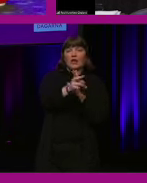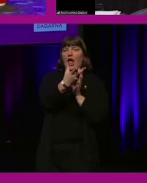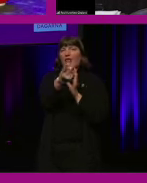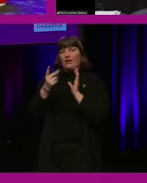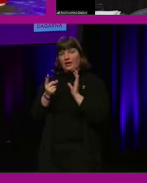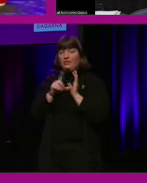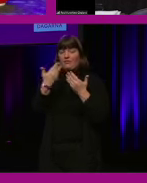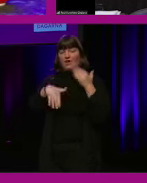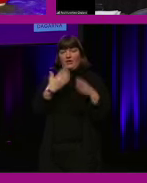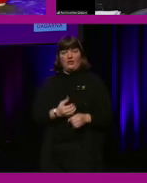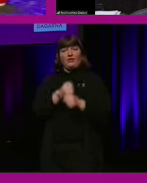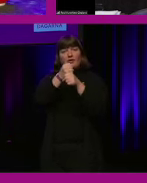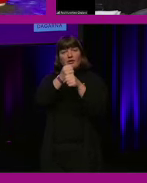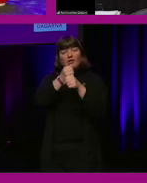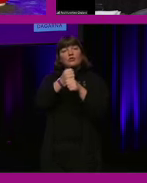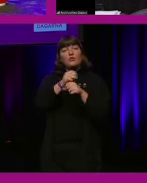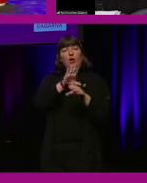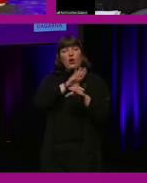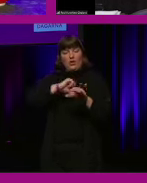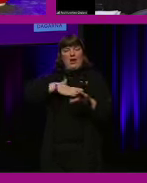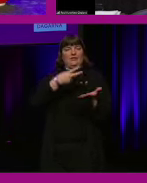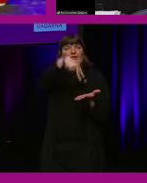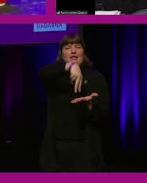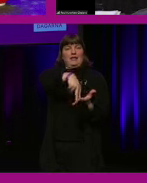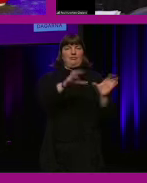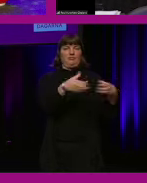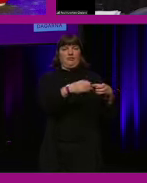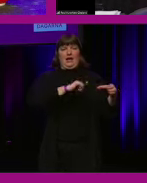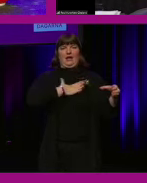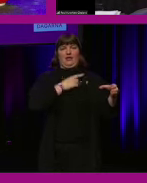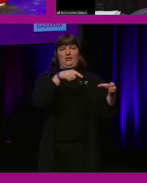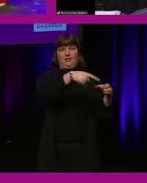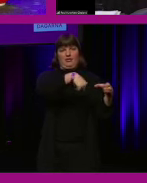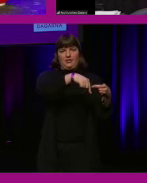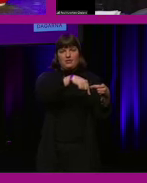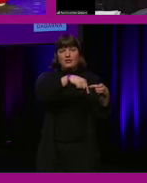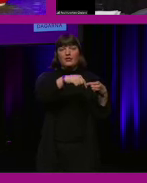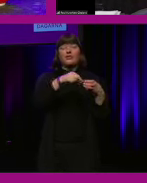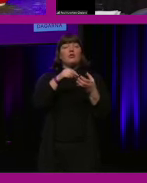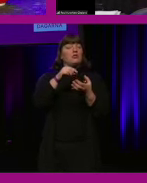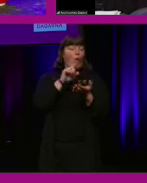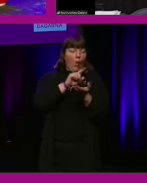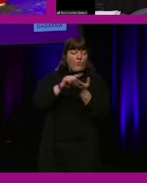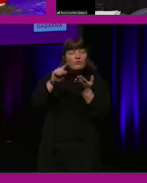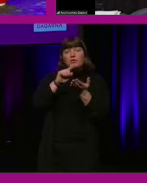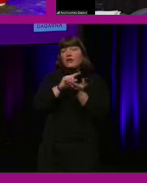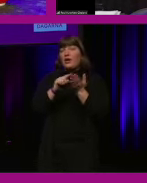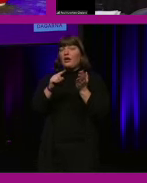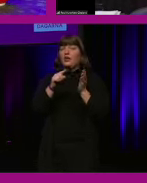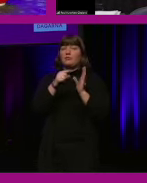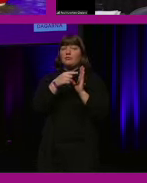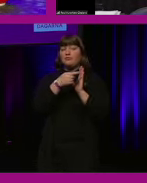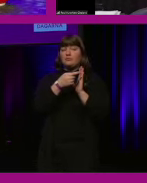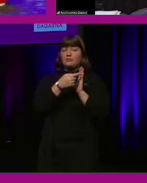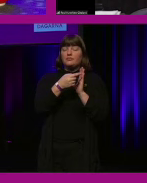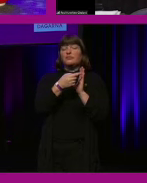once established, have a degree of independence. And often they are the